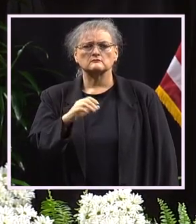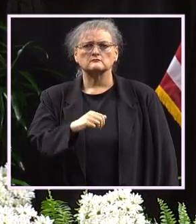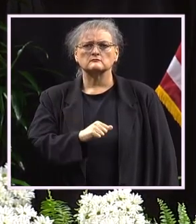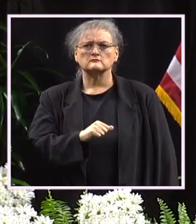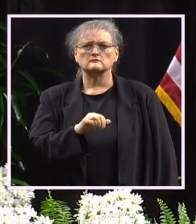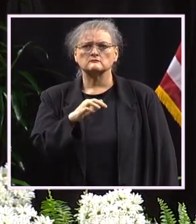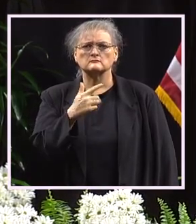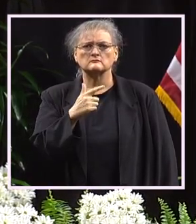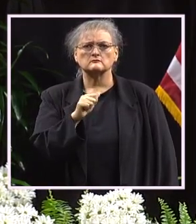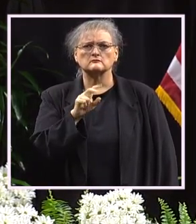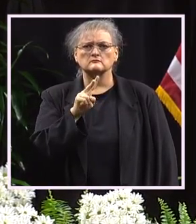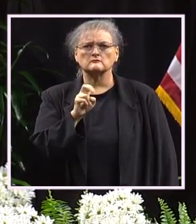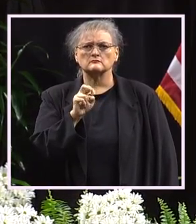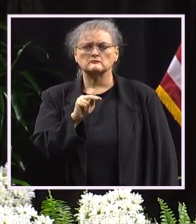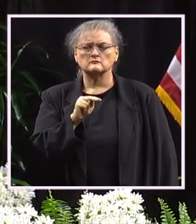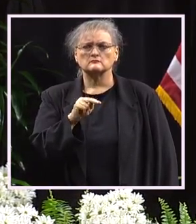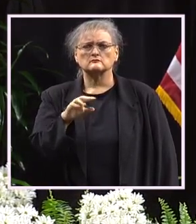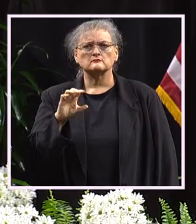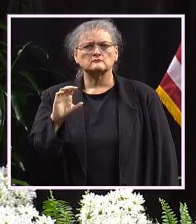Gavin Thomas Cooper.